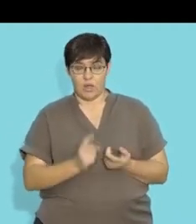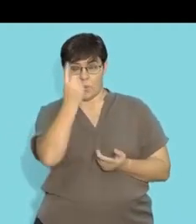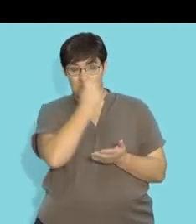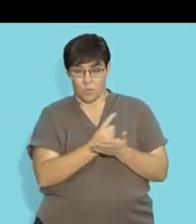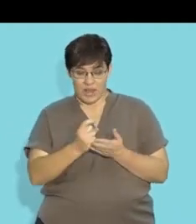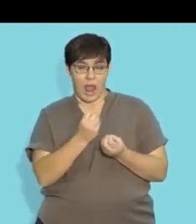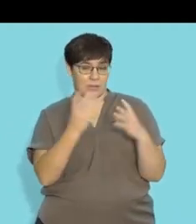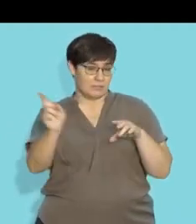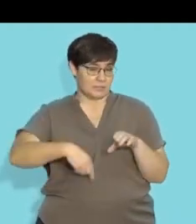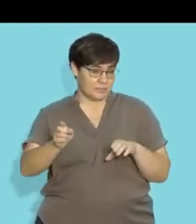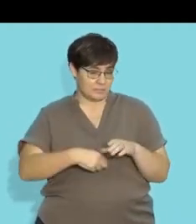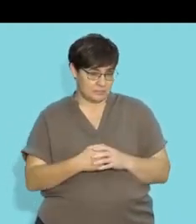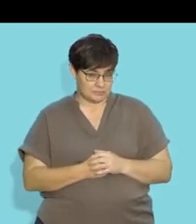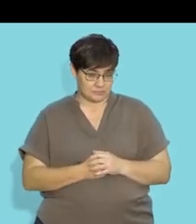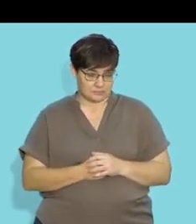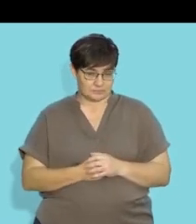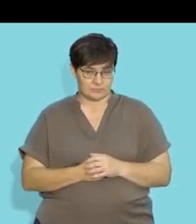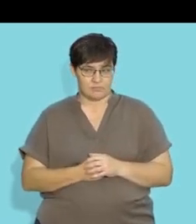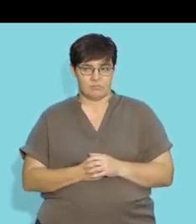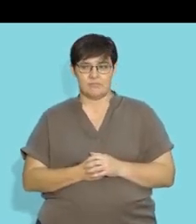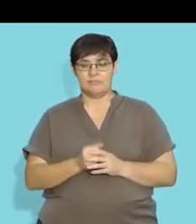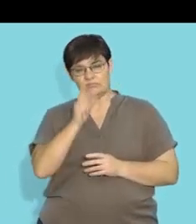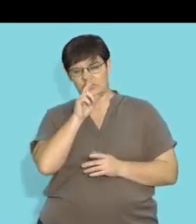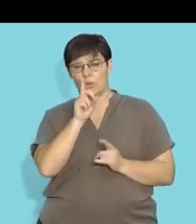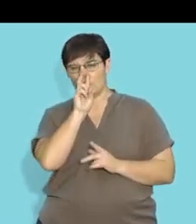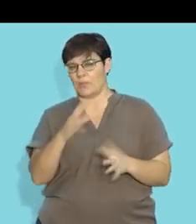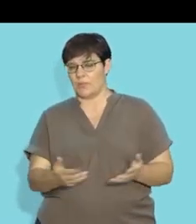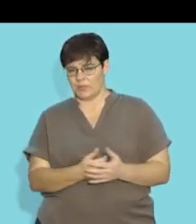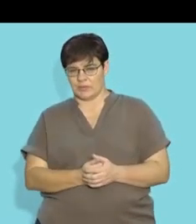okay? Let's see what it does look like.